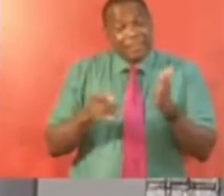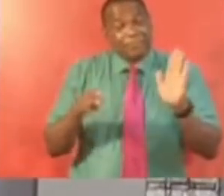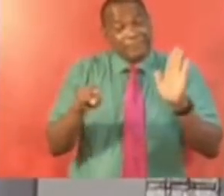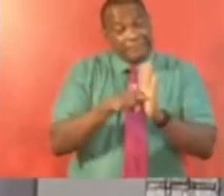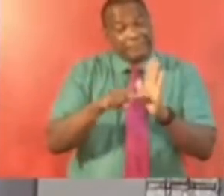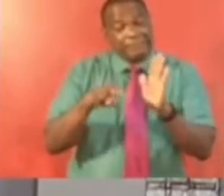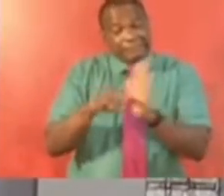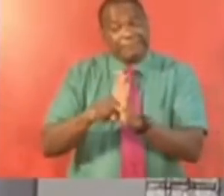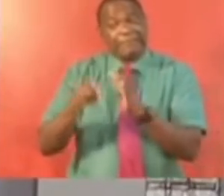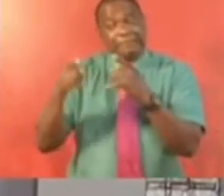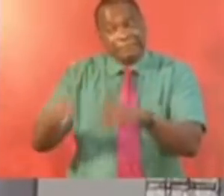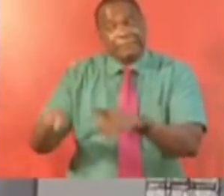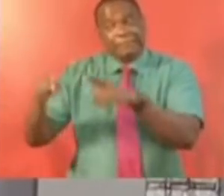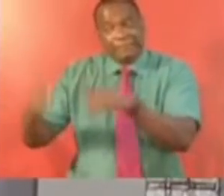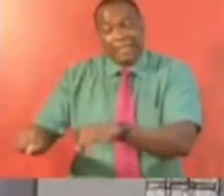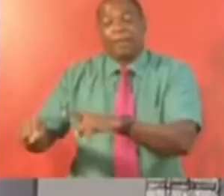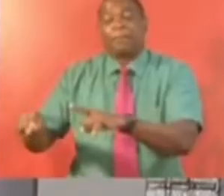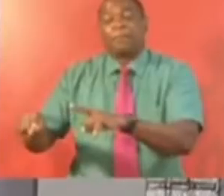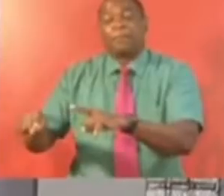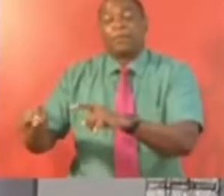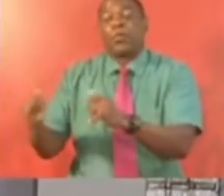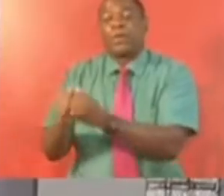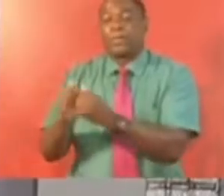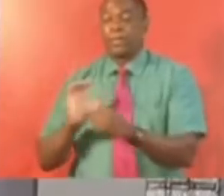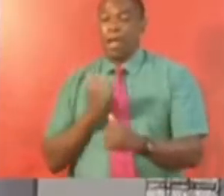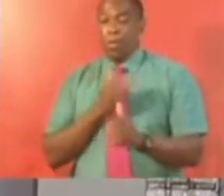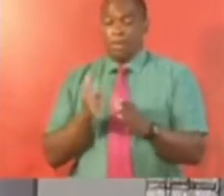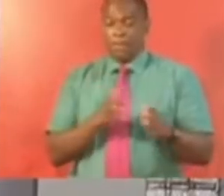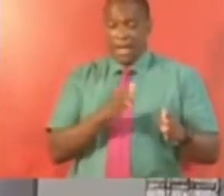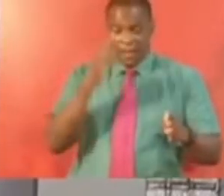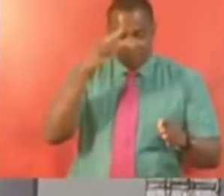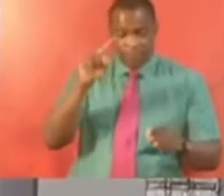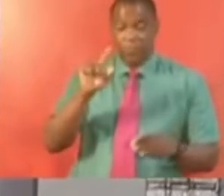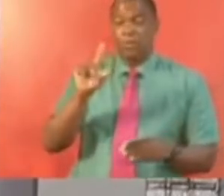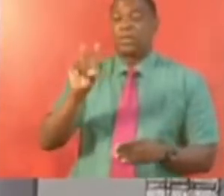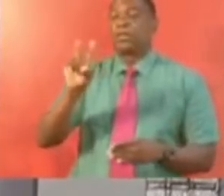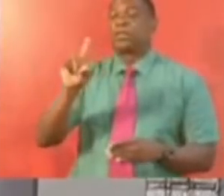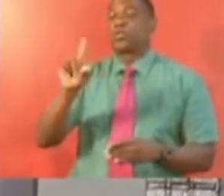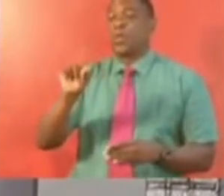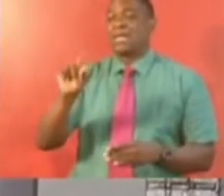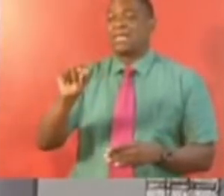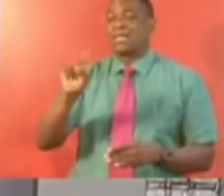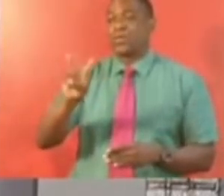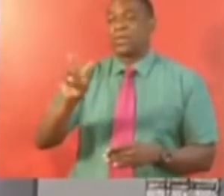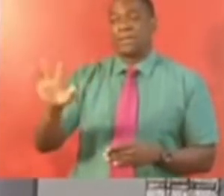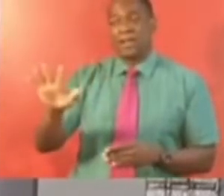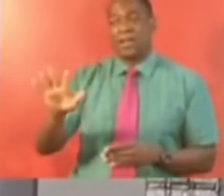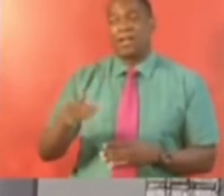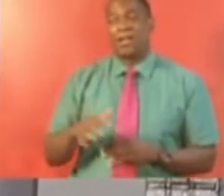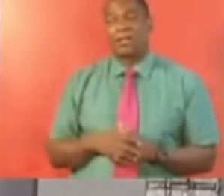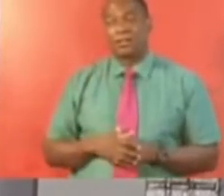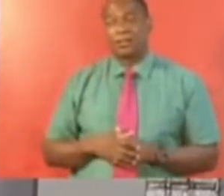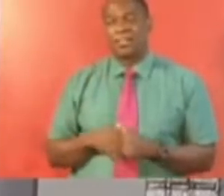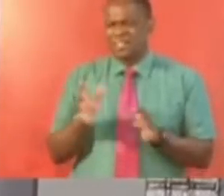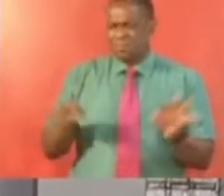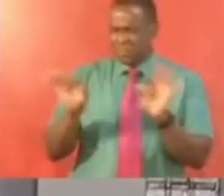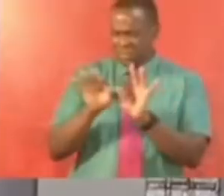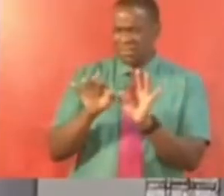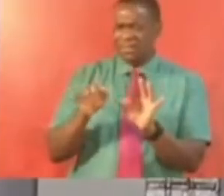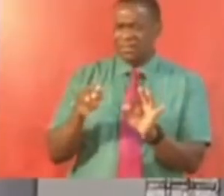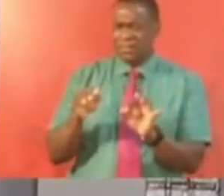our NCD plans for 2025 because of COVID-19. I will not be surprised. We have to be realistic. This thing